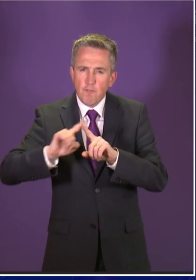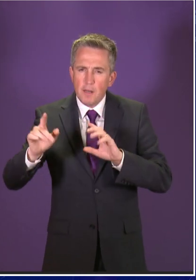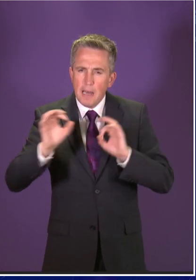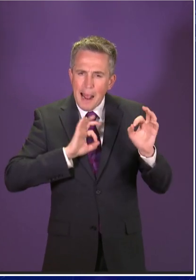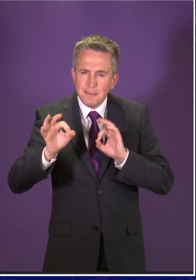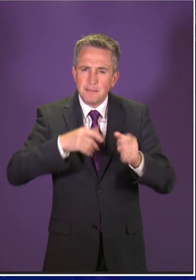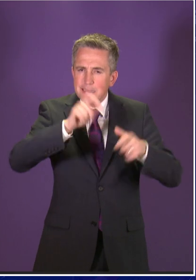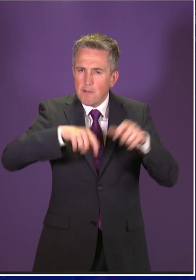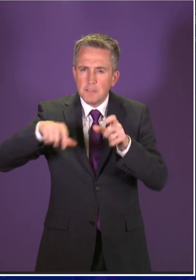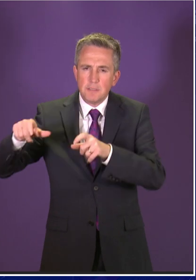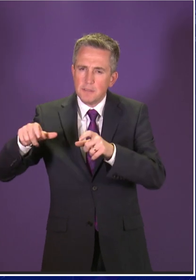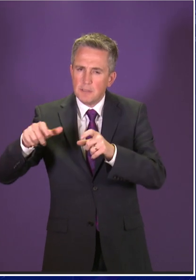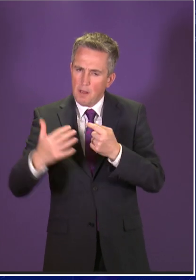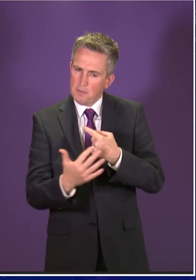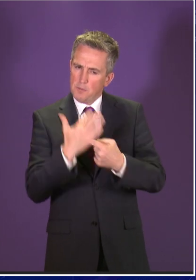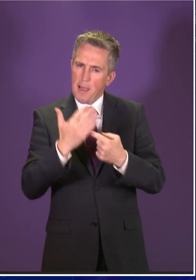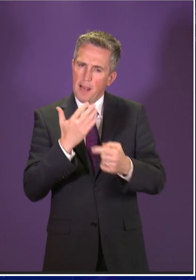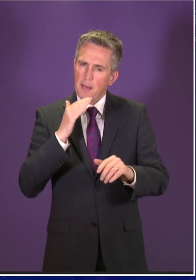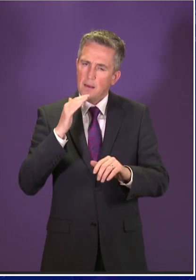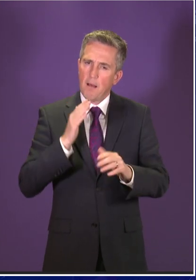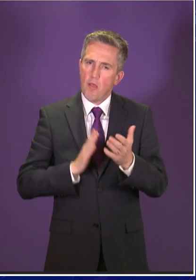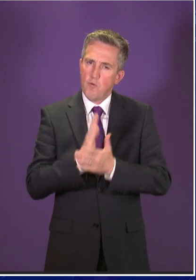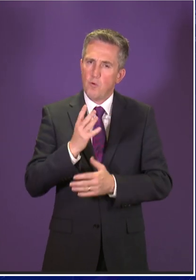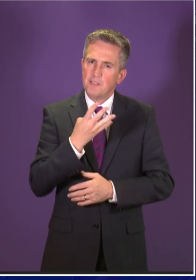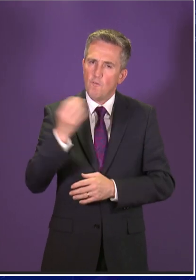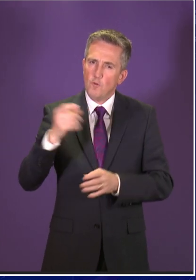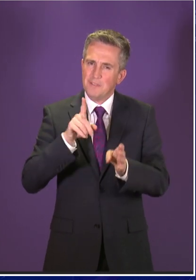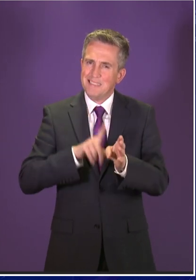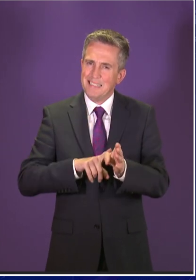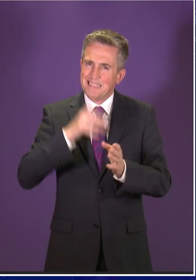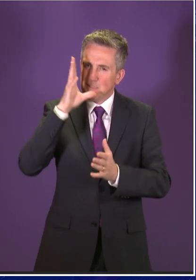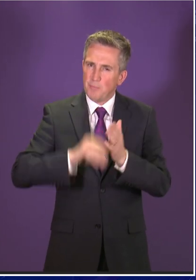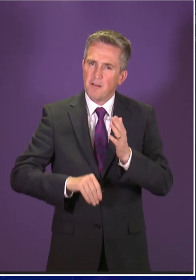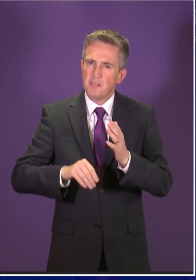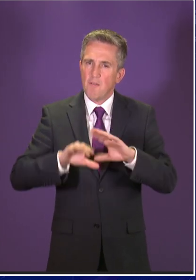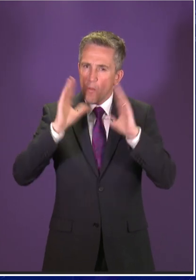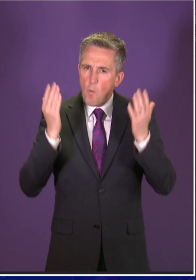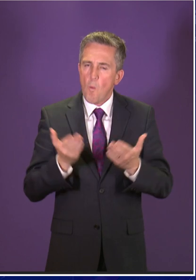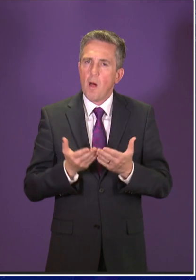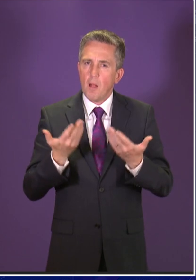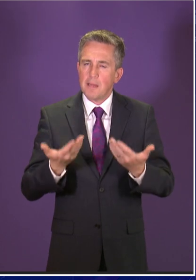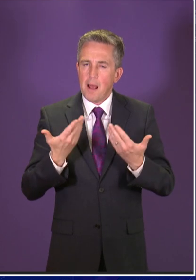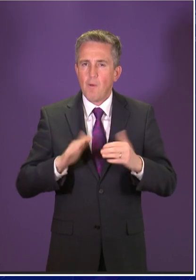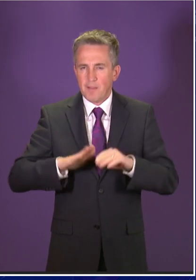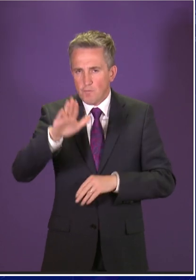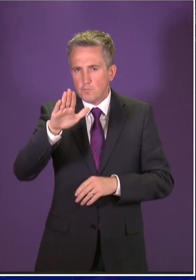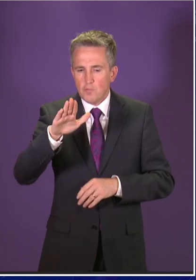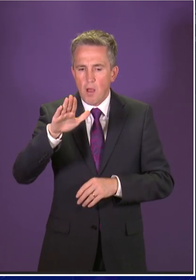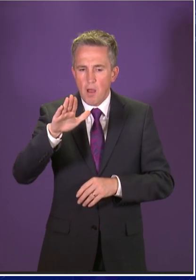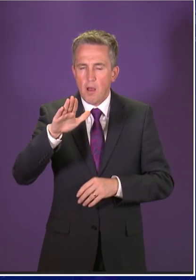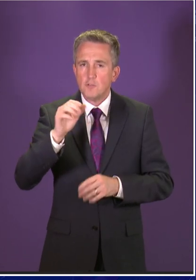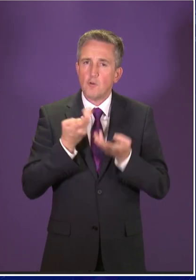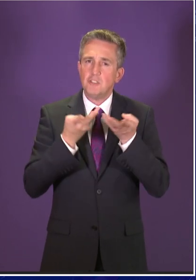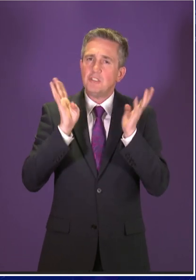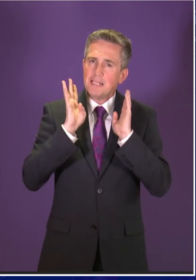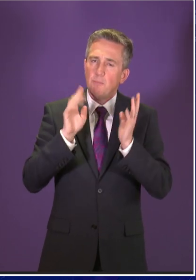and getting inspired by his 400-year-old insights regarding the world and future. In this sense,